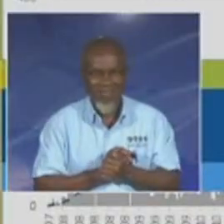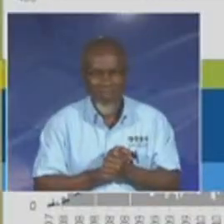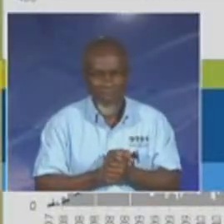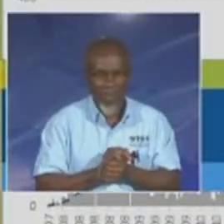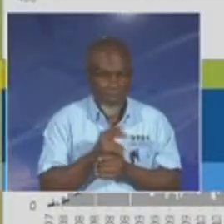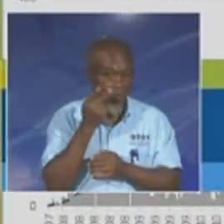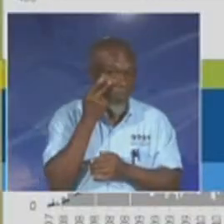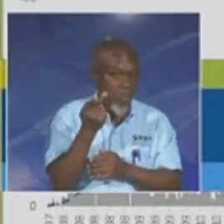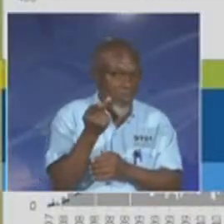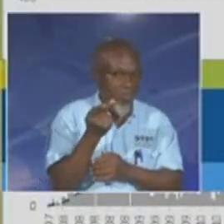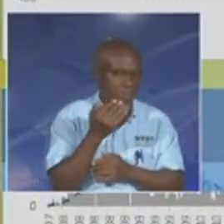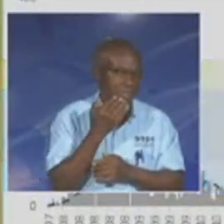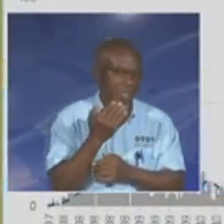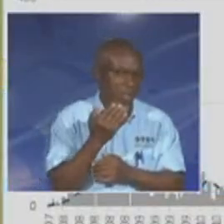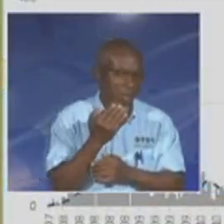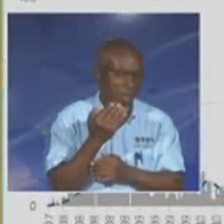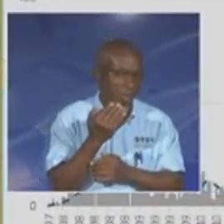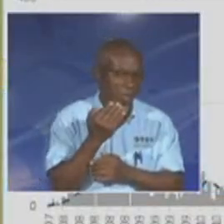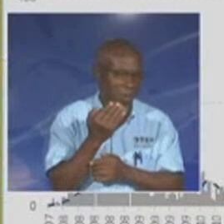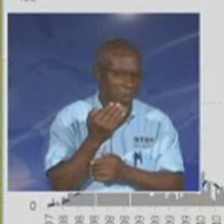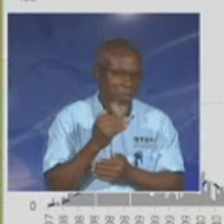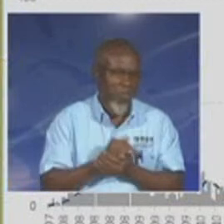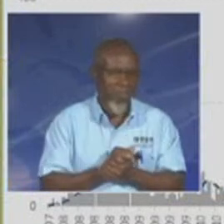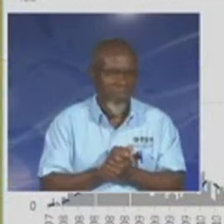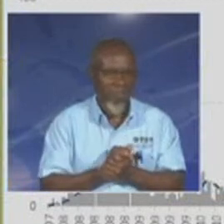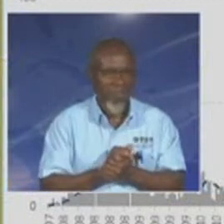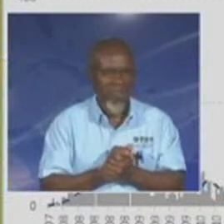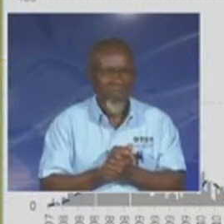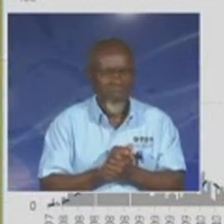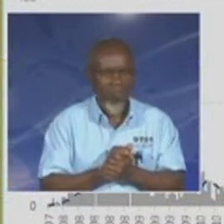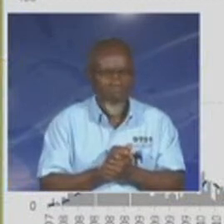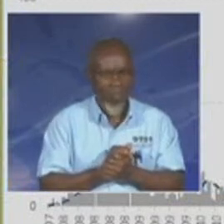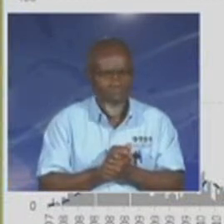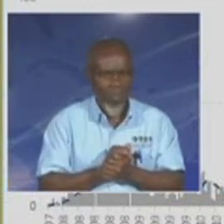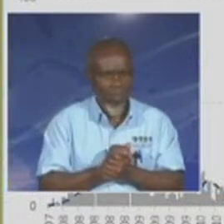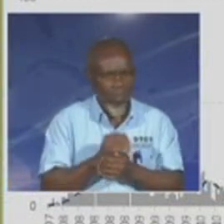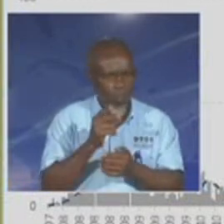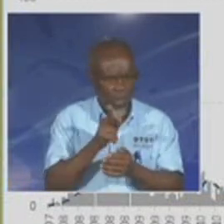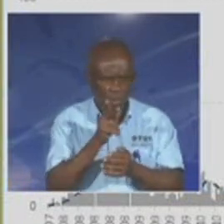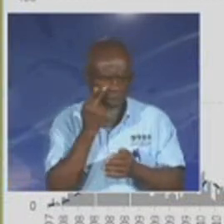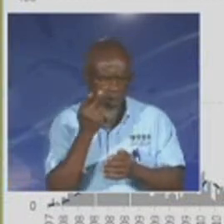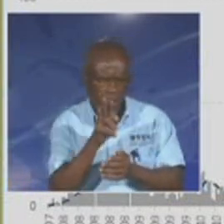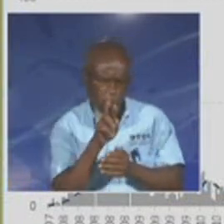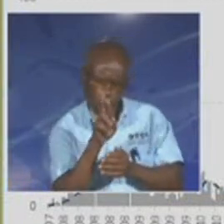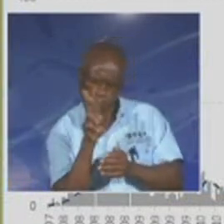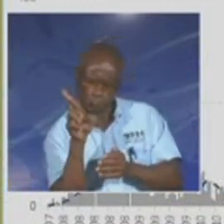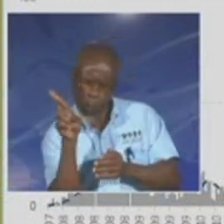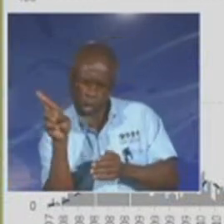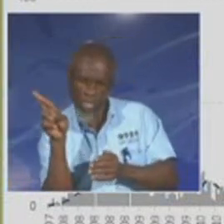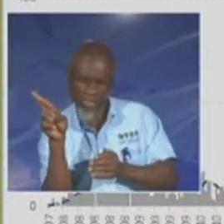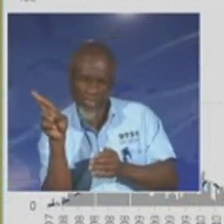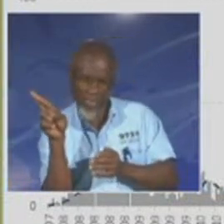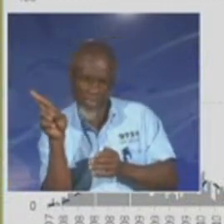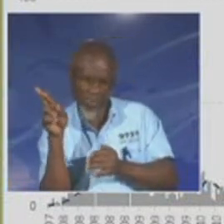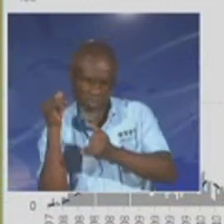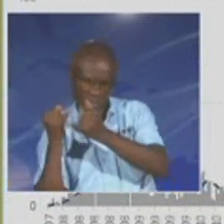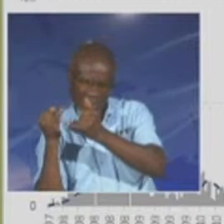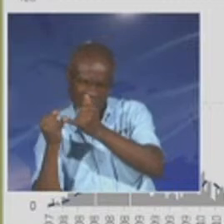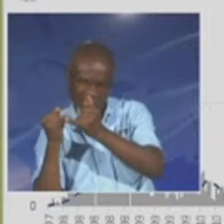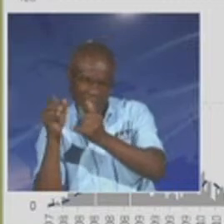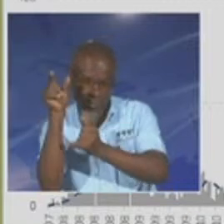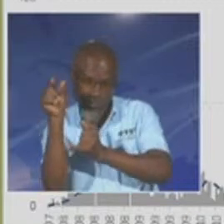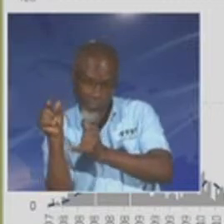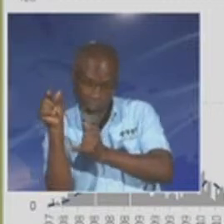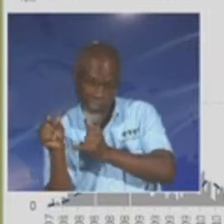March, thanks. Now we need to get rid of the bottom third. Perfect. If you look all the way over to the right, those last few